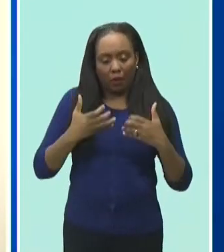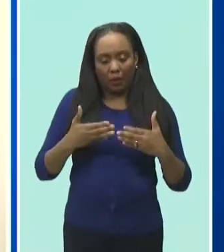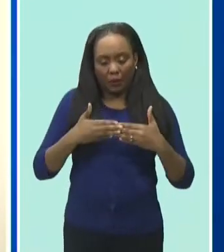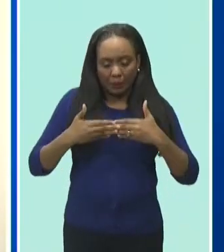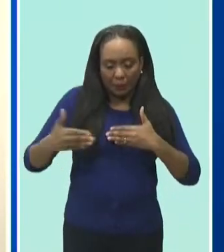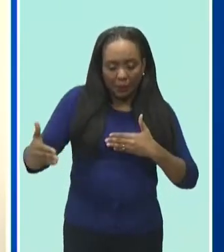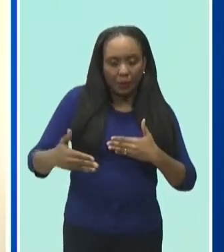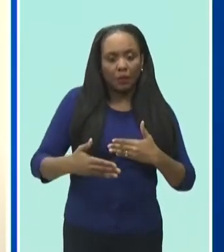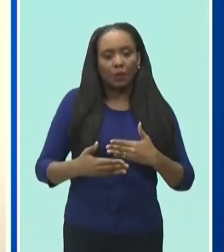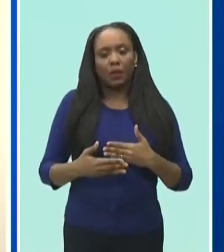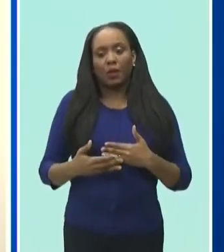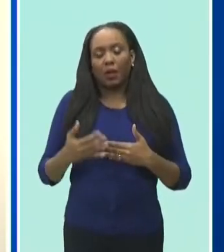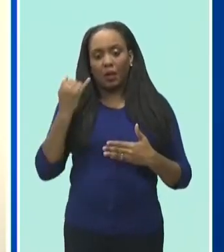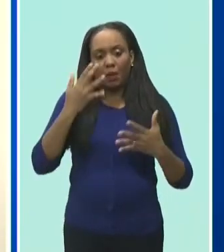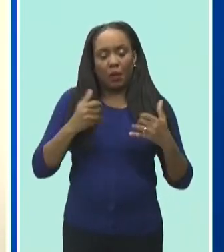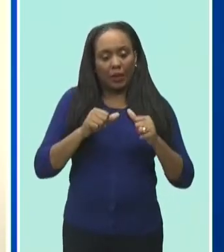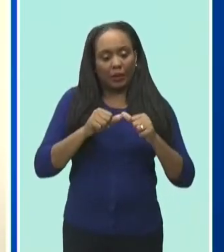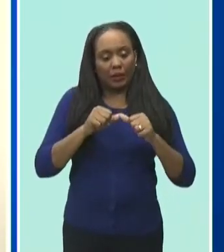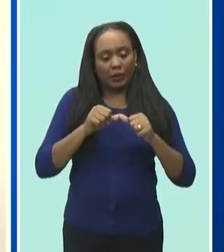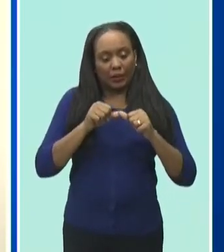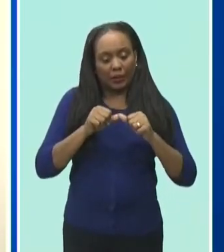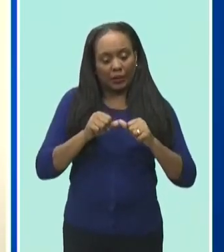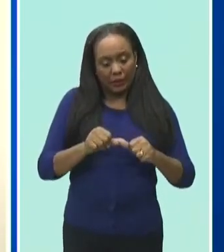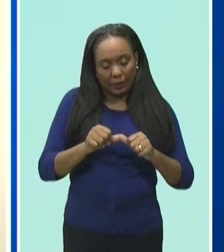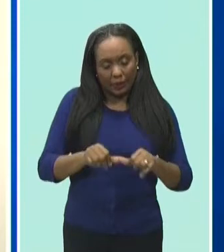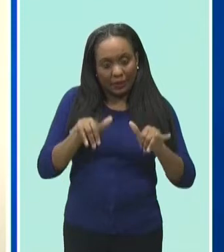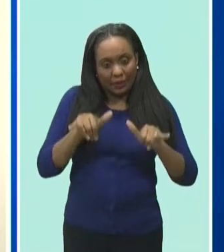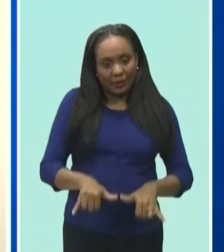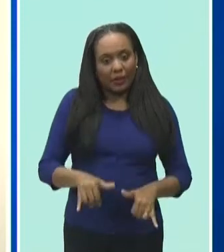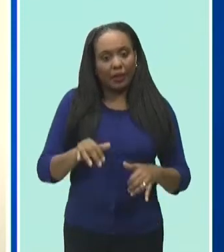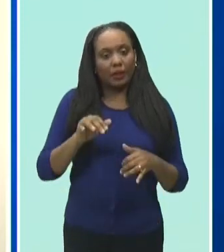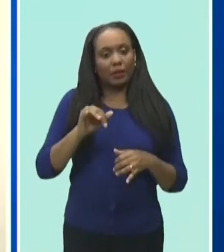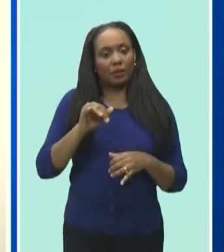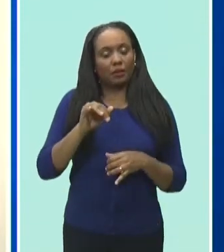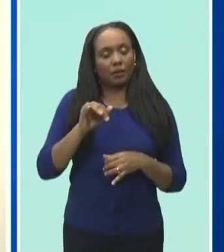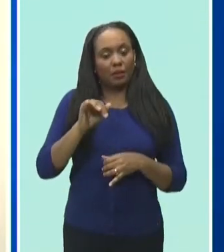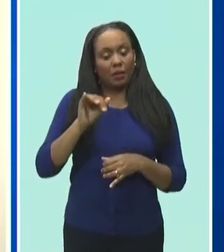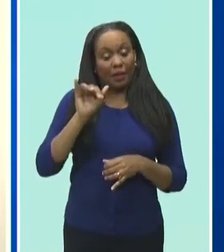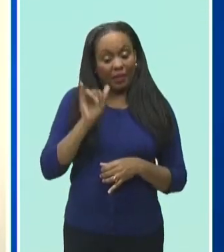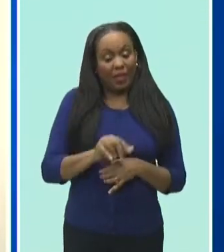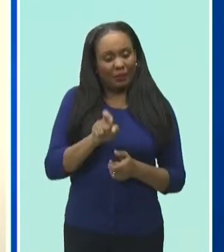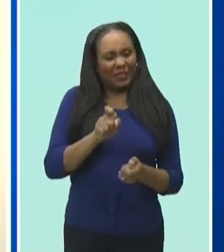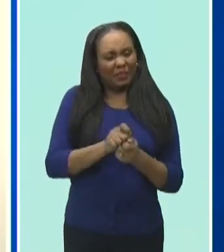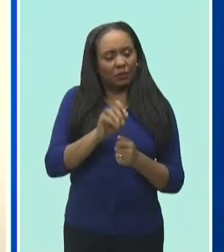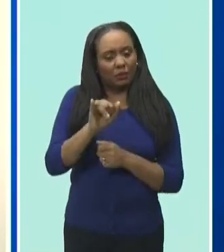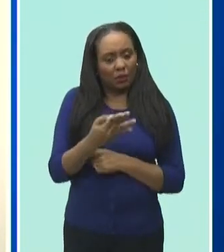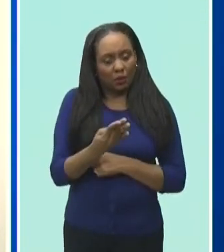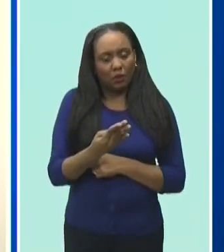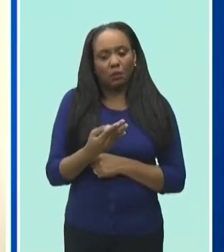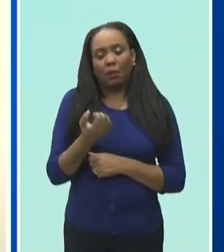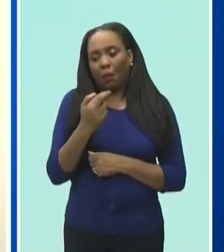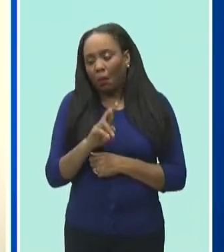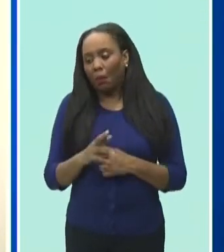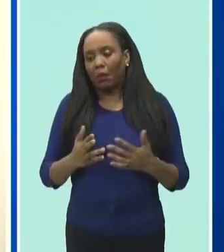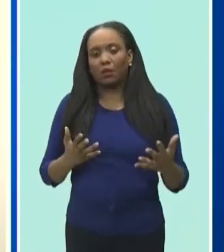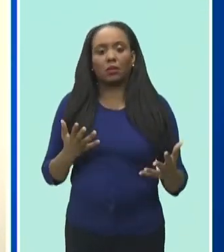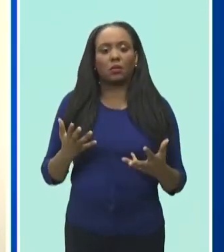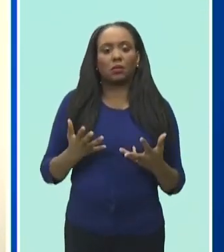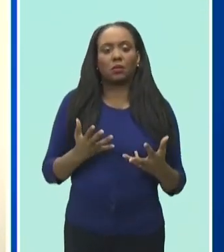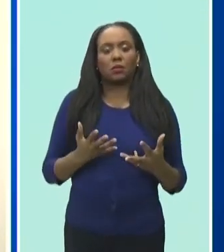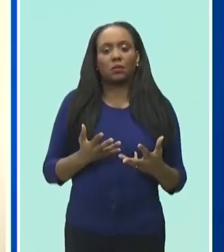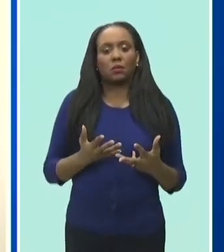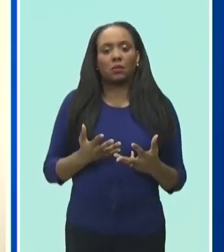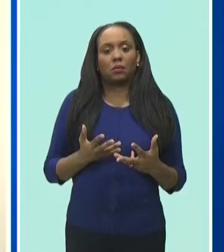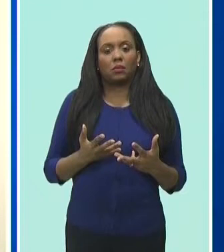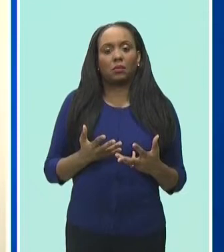as an employee of the corporations, or be as we are looking to